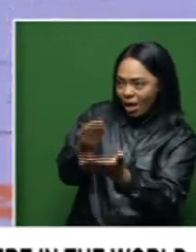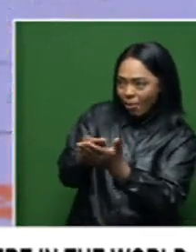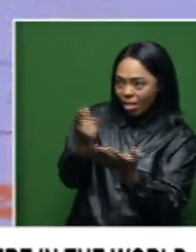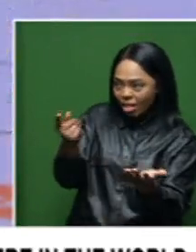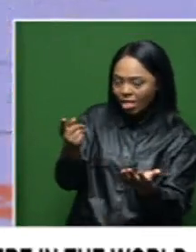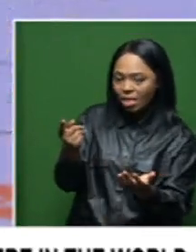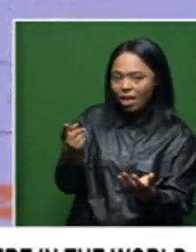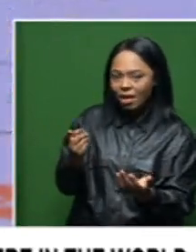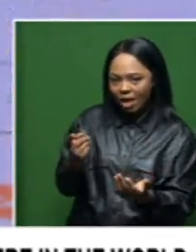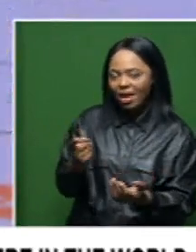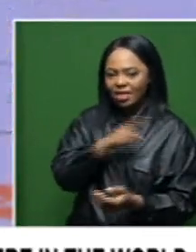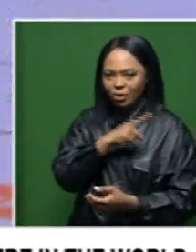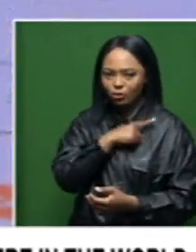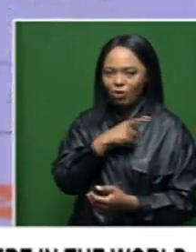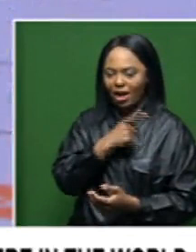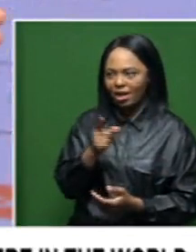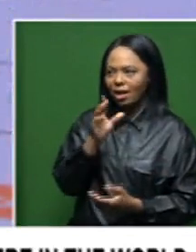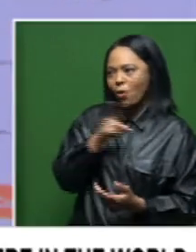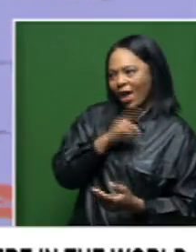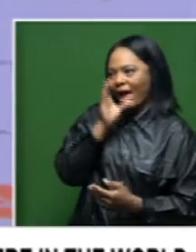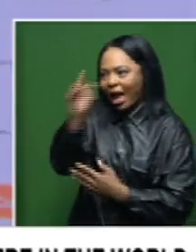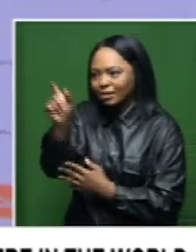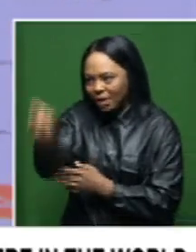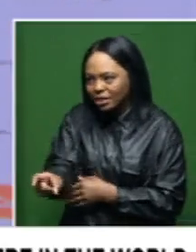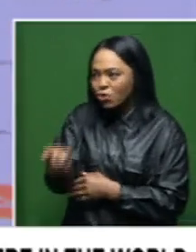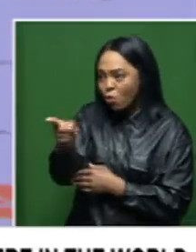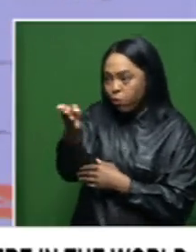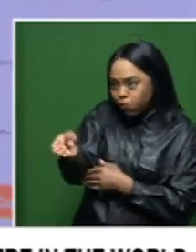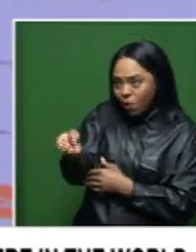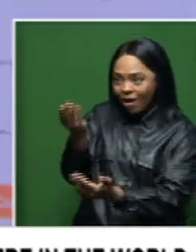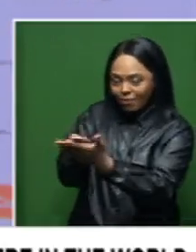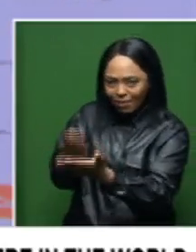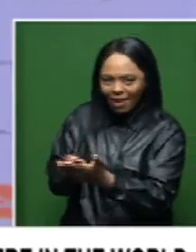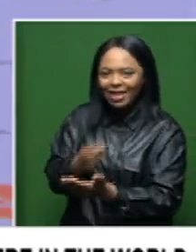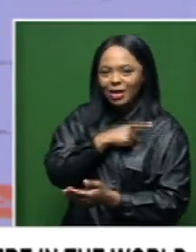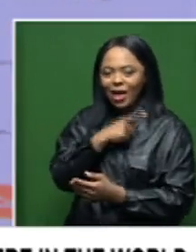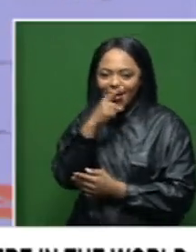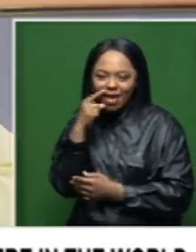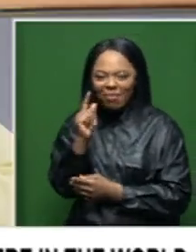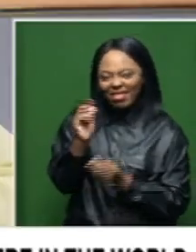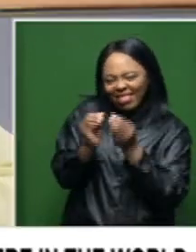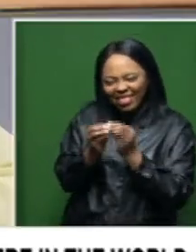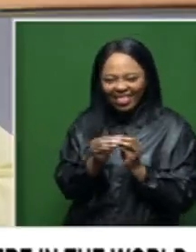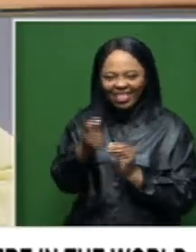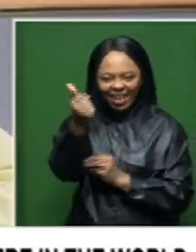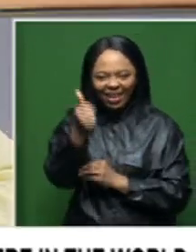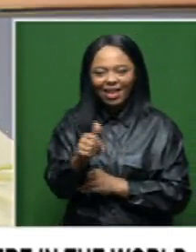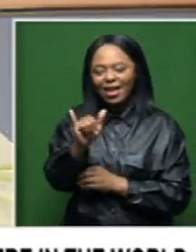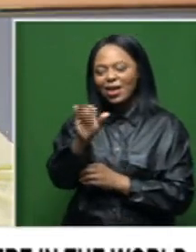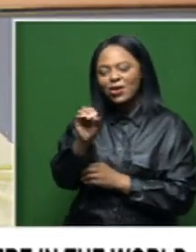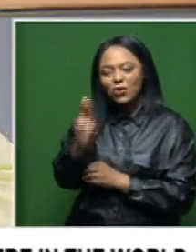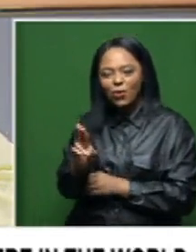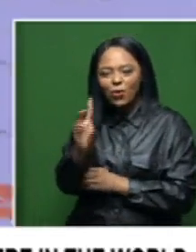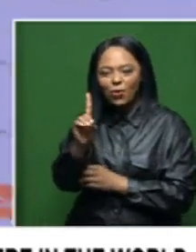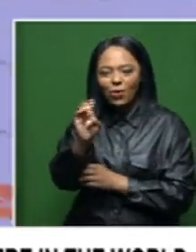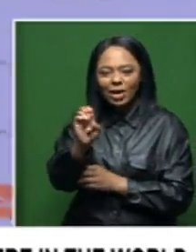are you there? Can we connect? Which is then twisted it to make it look cooler. Is it easy to use, though, the app?